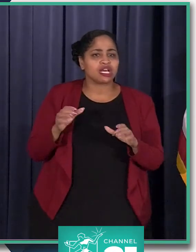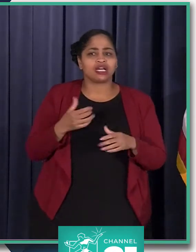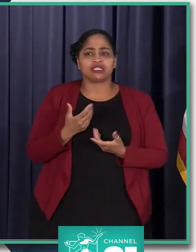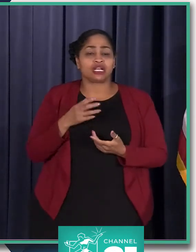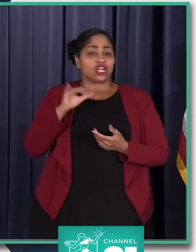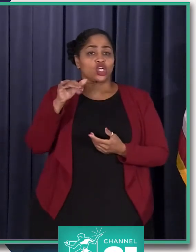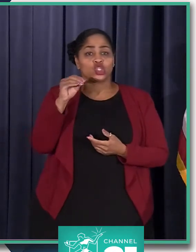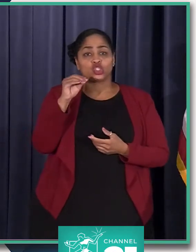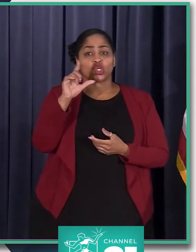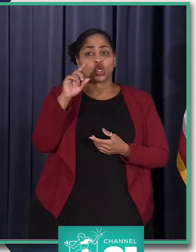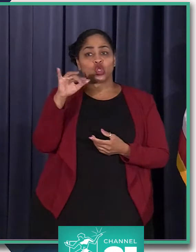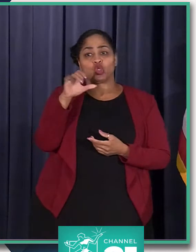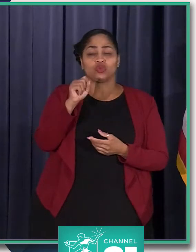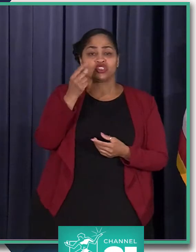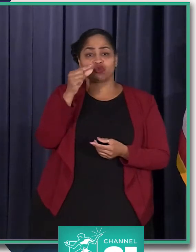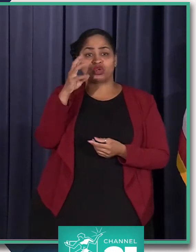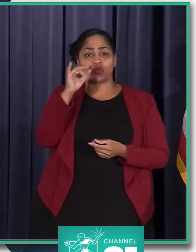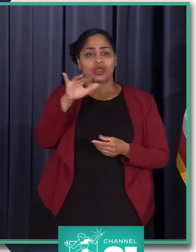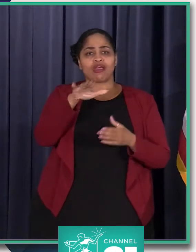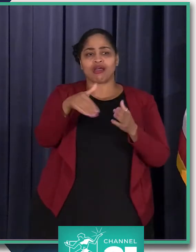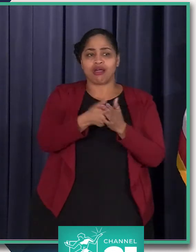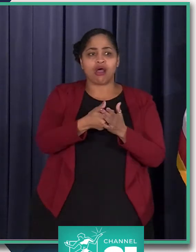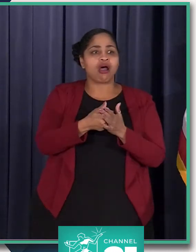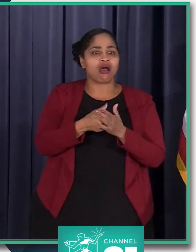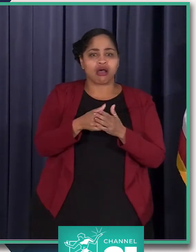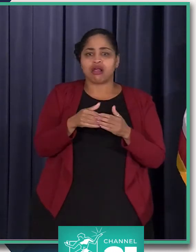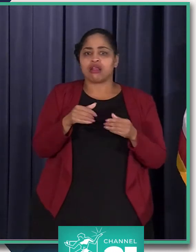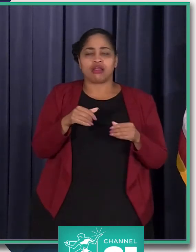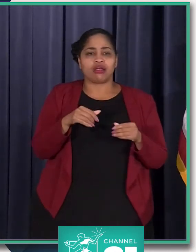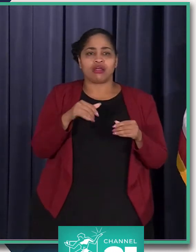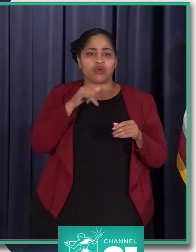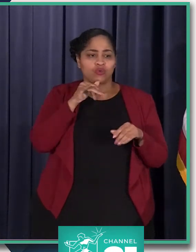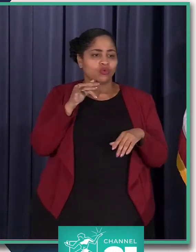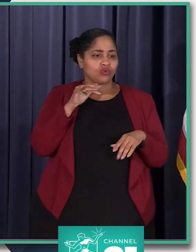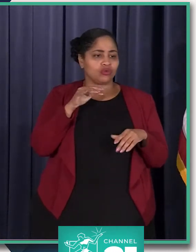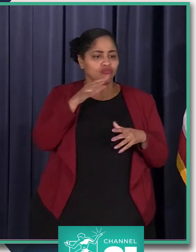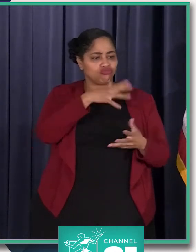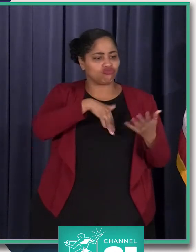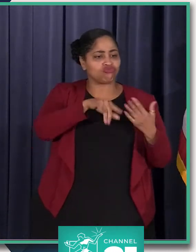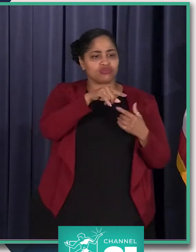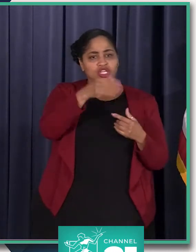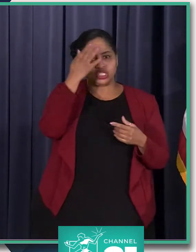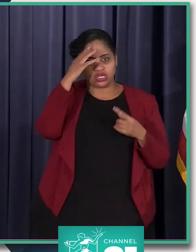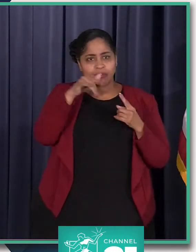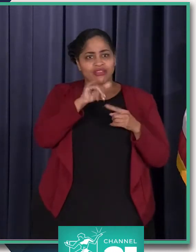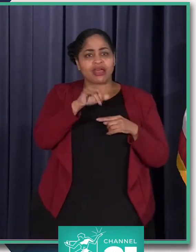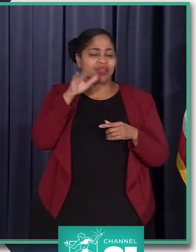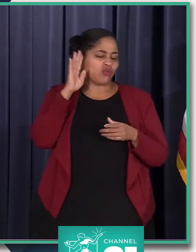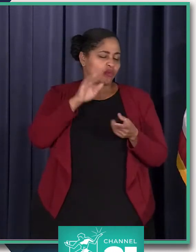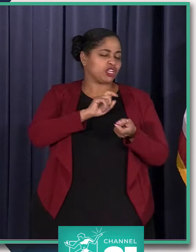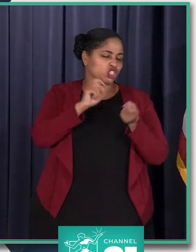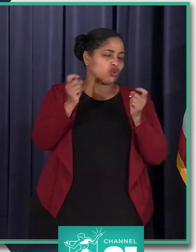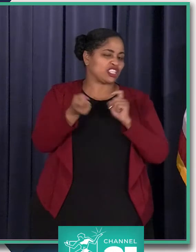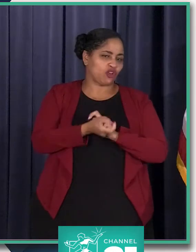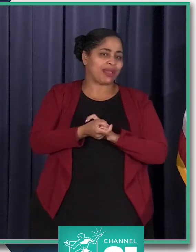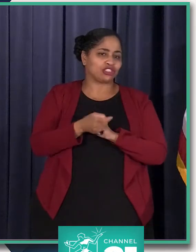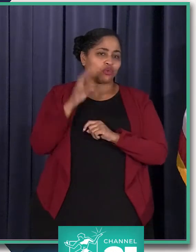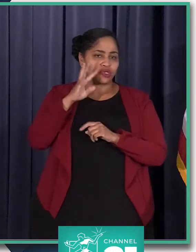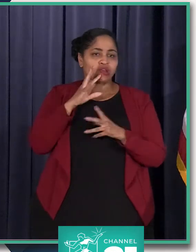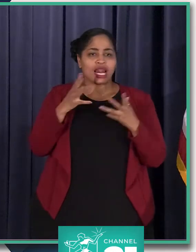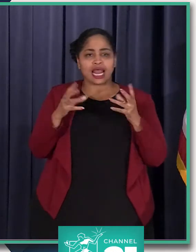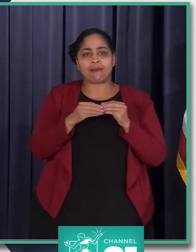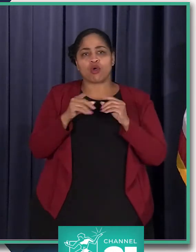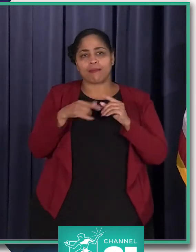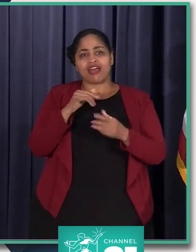Joe Louis Greenway, all of the neighborhoods who are touched it are aware of it, but I think it's going to be transformational. We'll be talking about it a lot